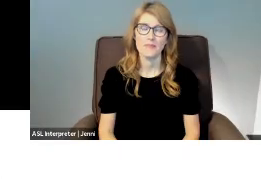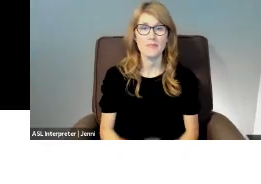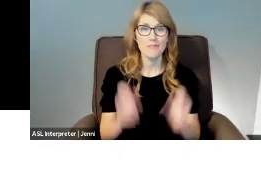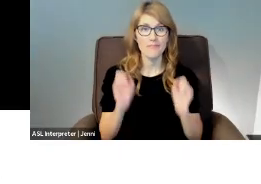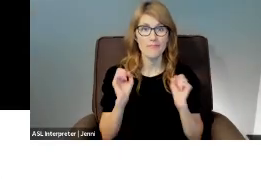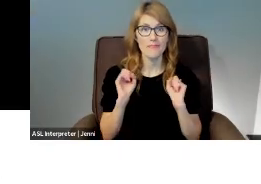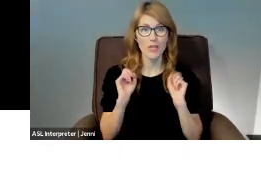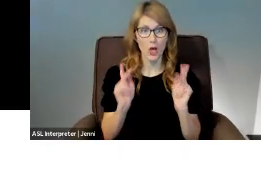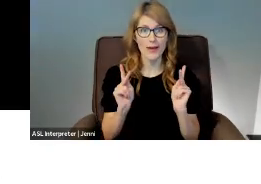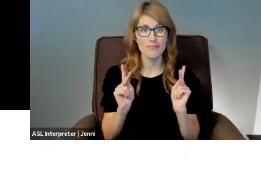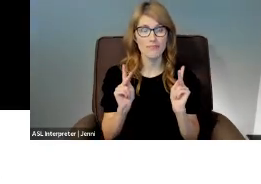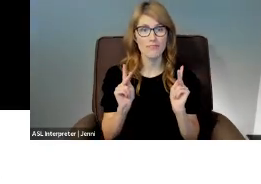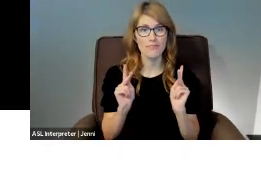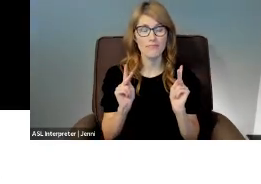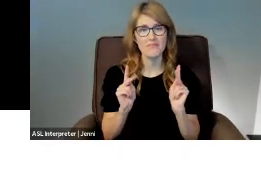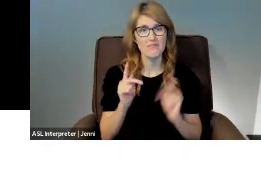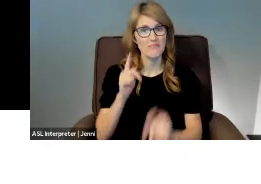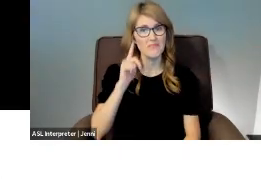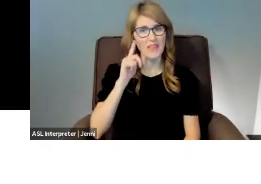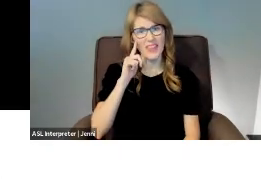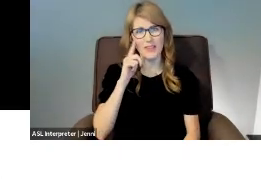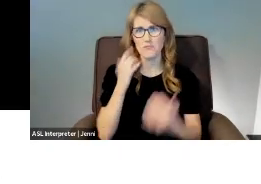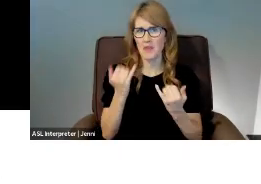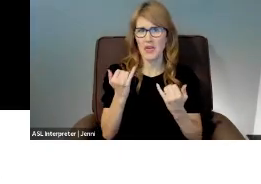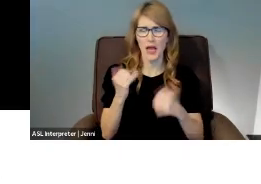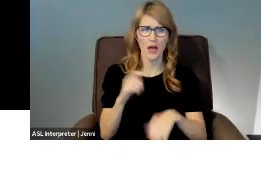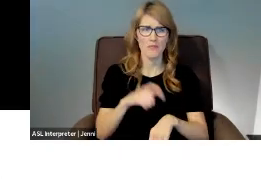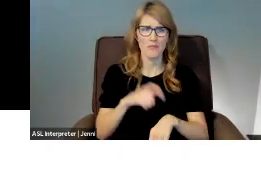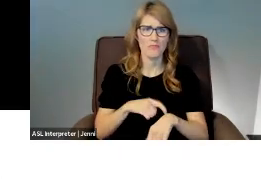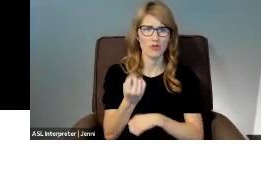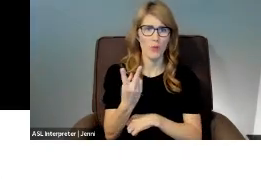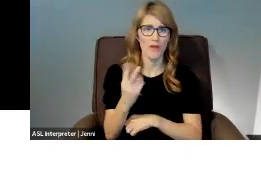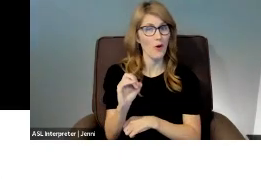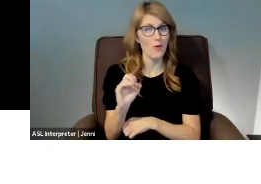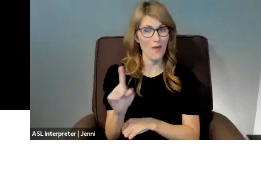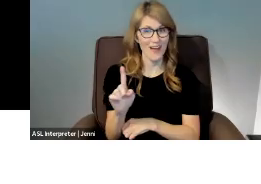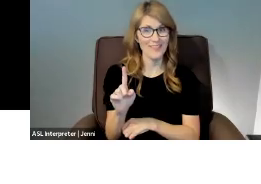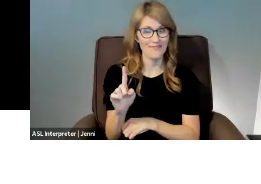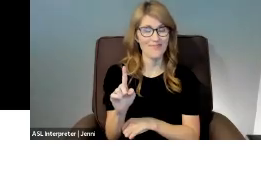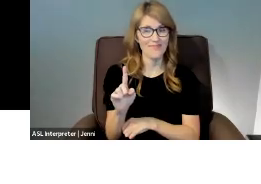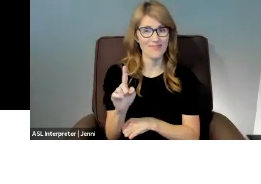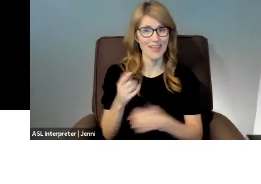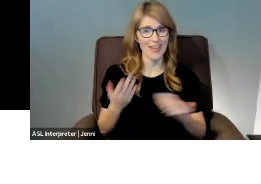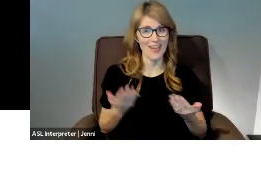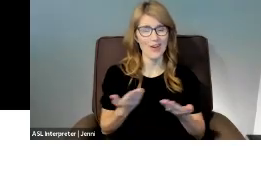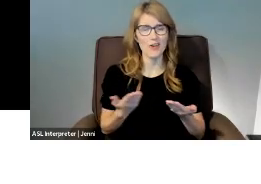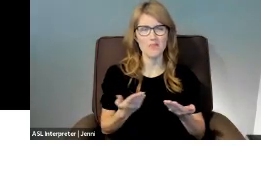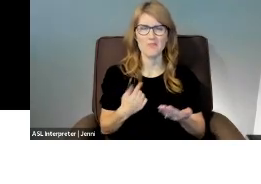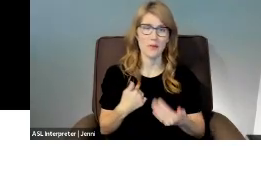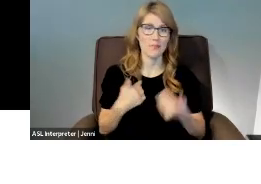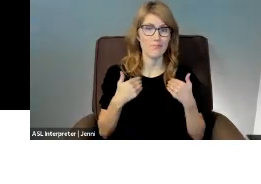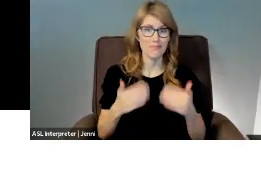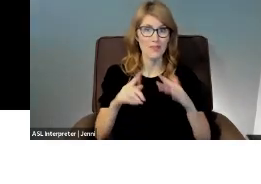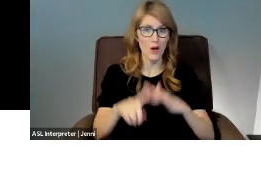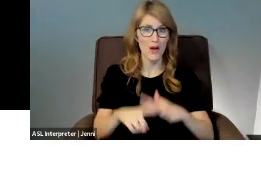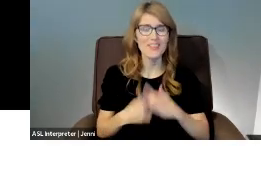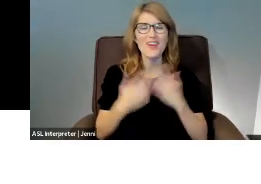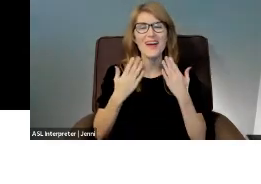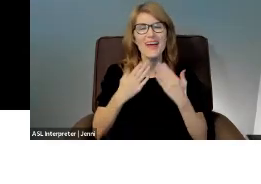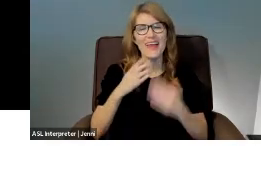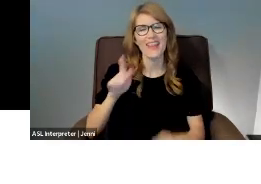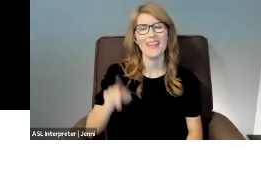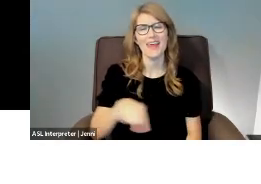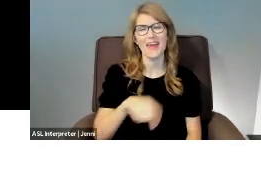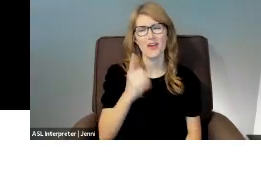Okay, I think it is just about 12:01 on my end. So I'm going to go ahead and get started. Thank you, everybody,